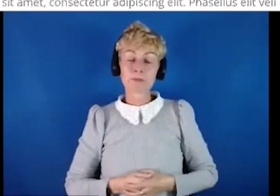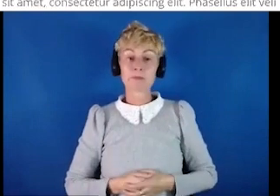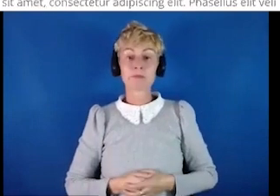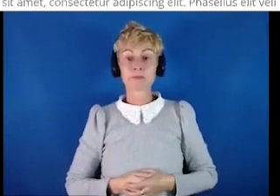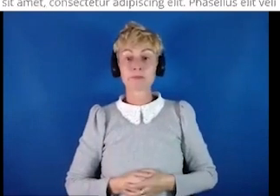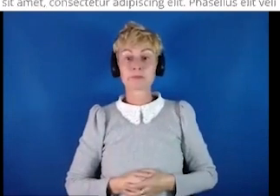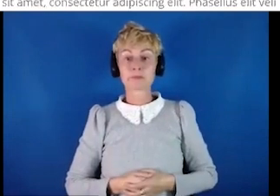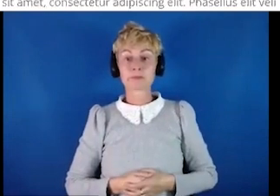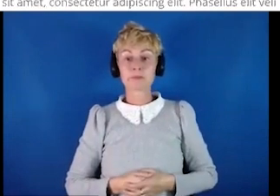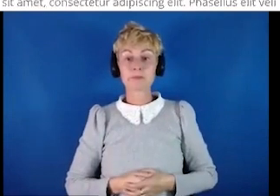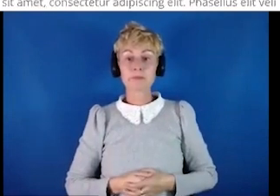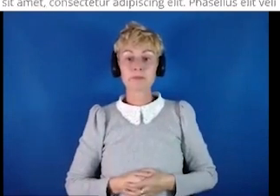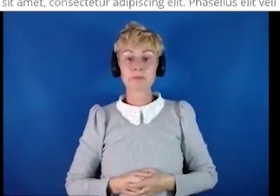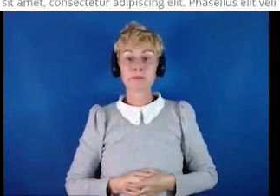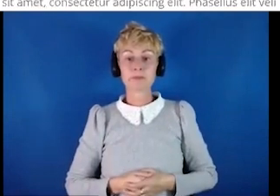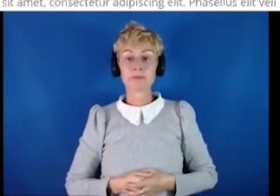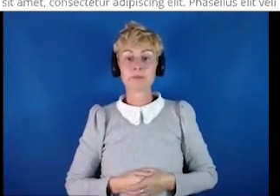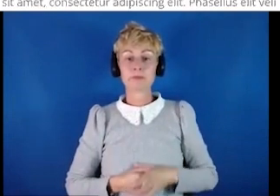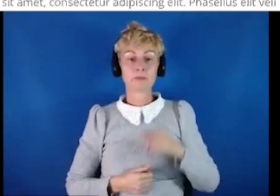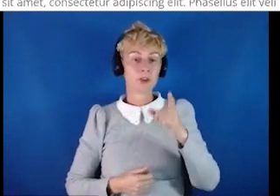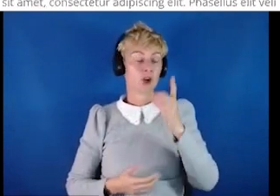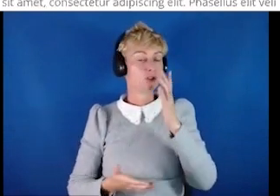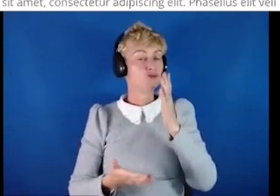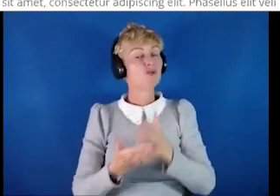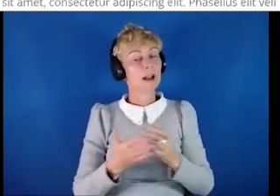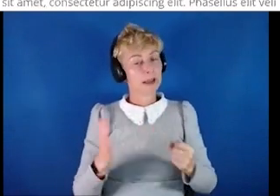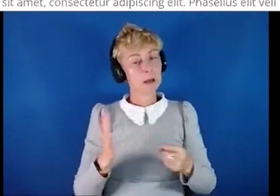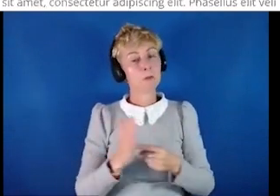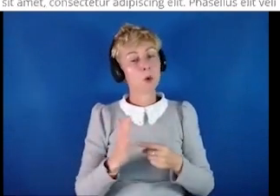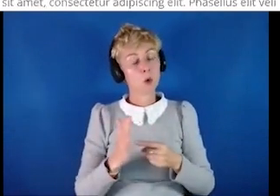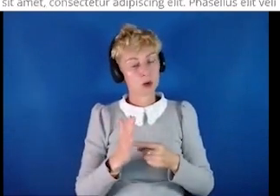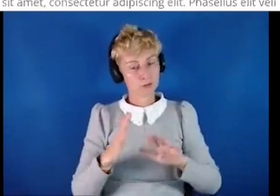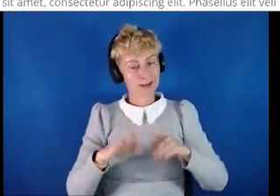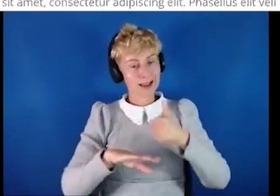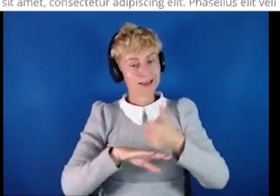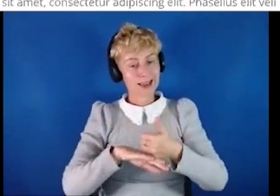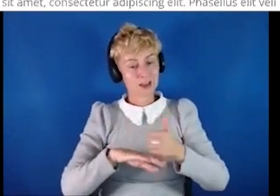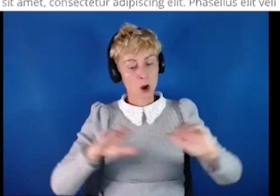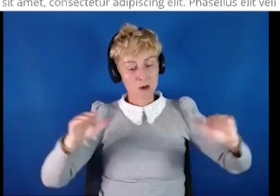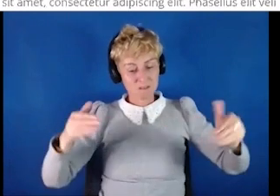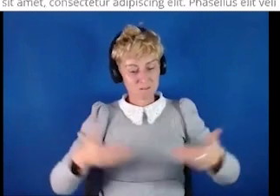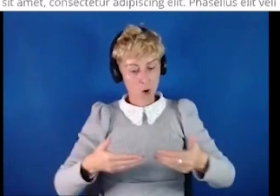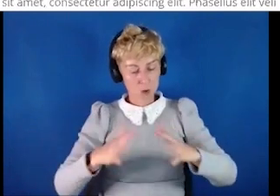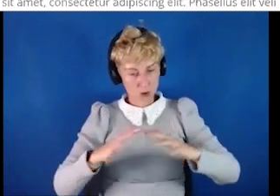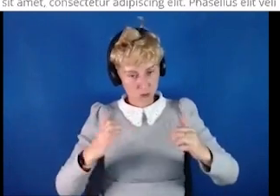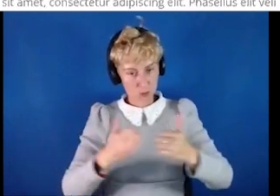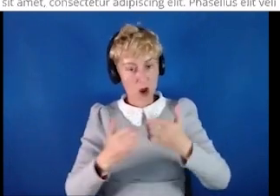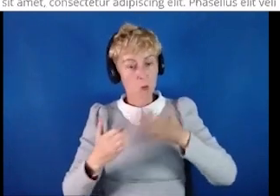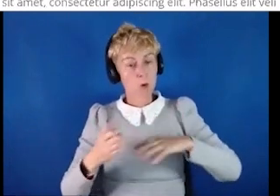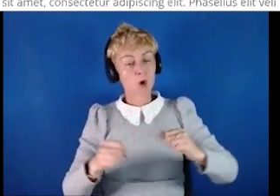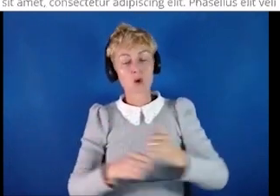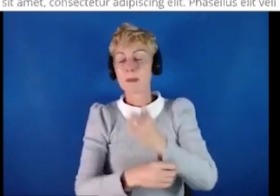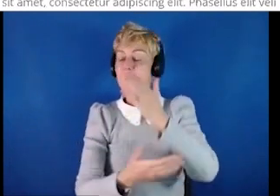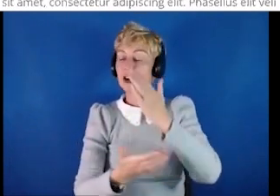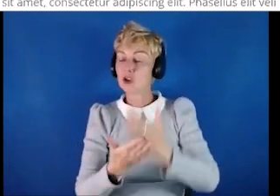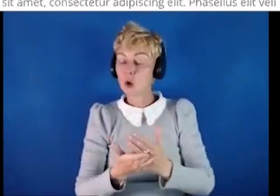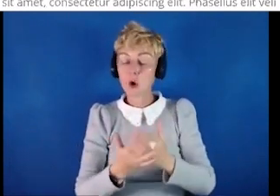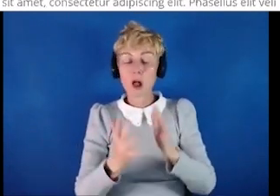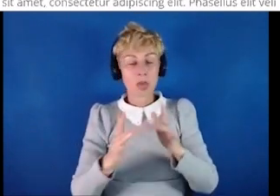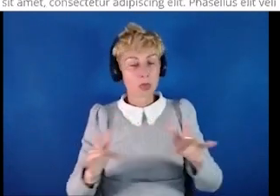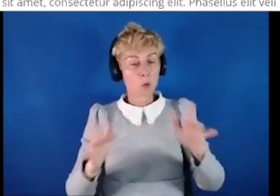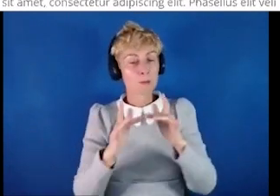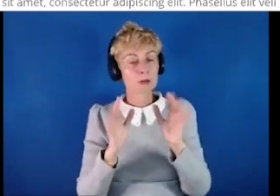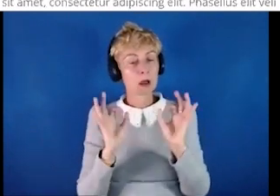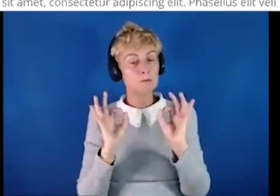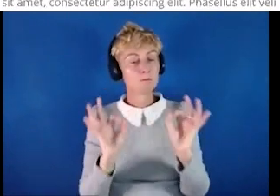add to what you were saying, it was really important that we nailed everything about the website, from the tone of the language that we were